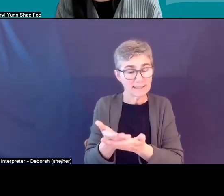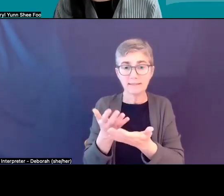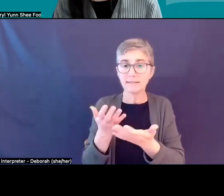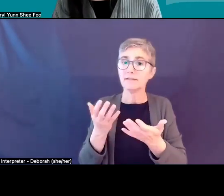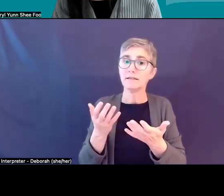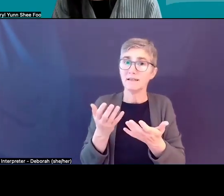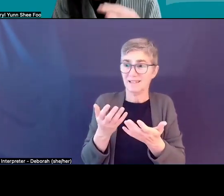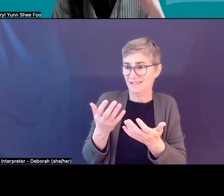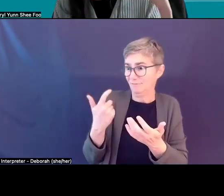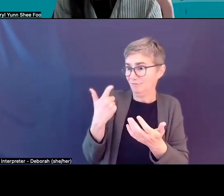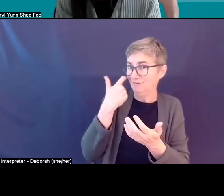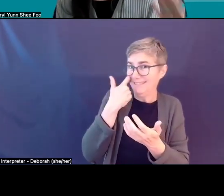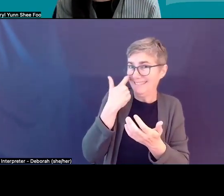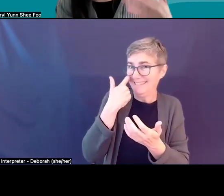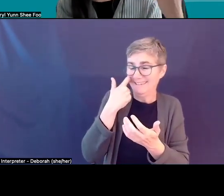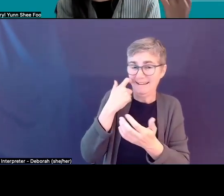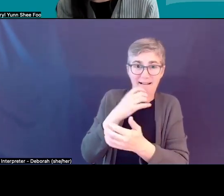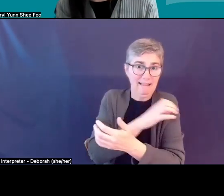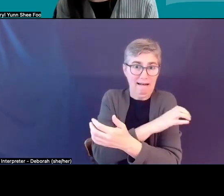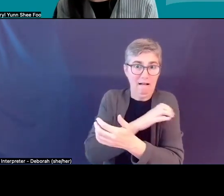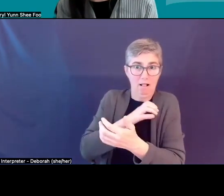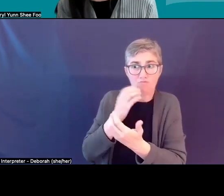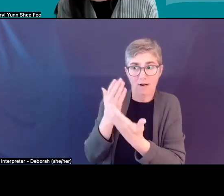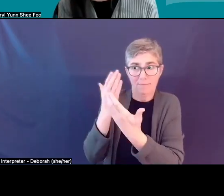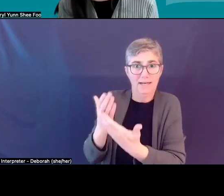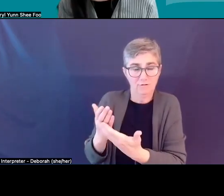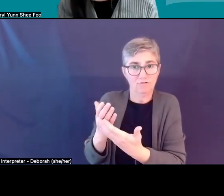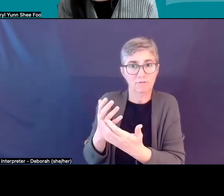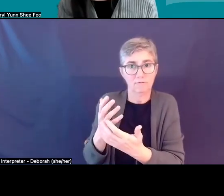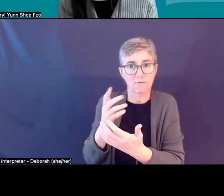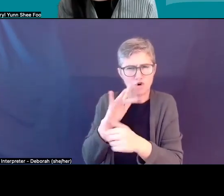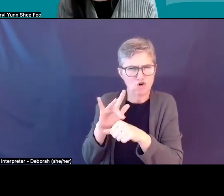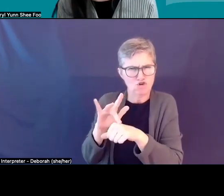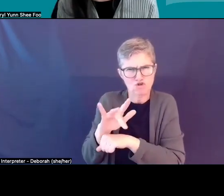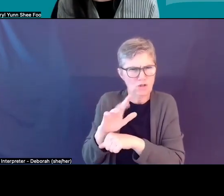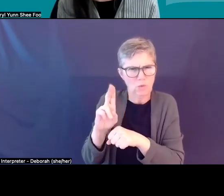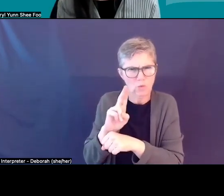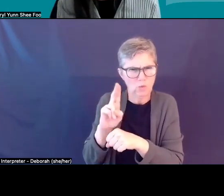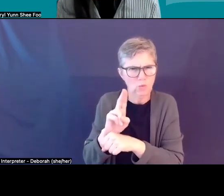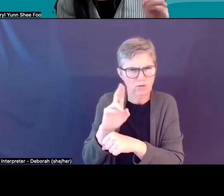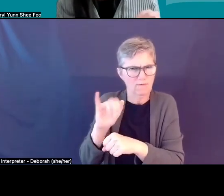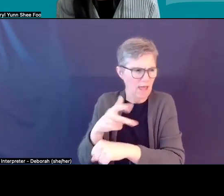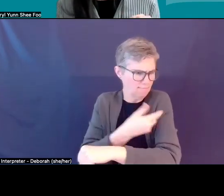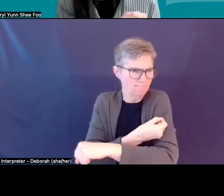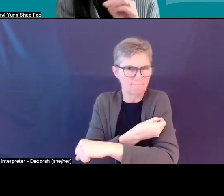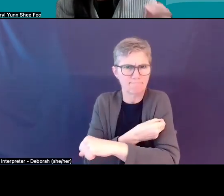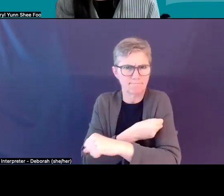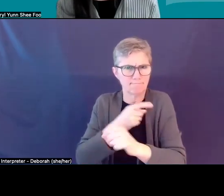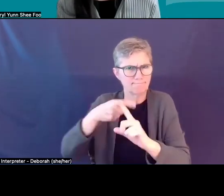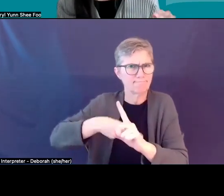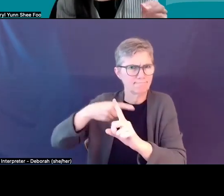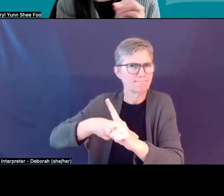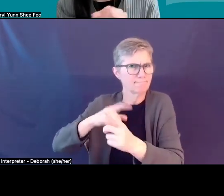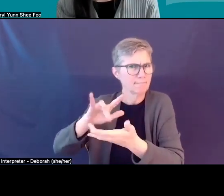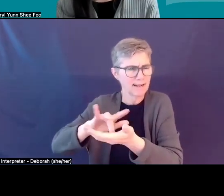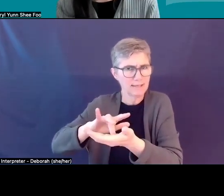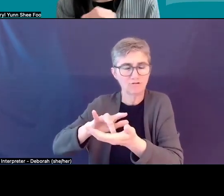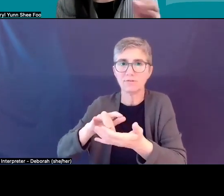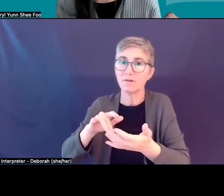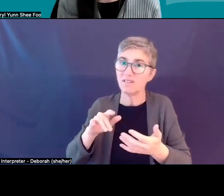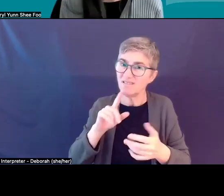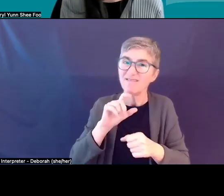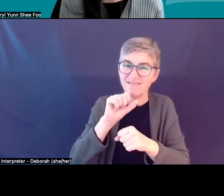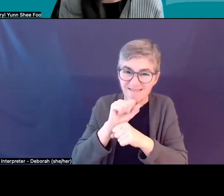recent clinical recommendations for early proactive use of these long-acting medications, these medications are